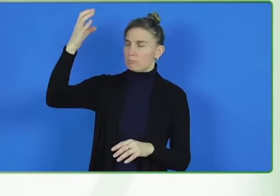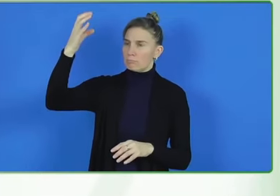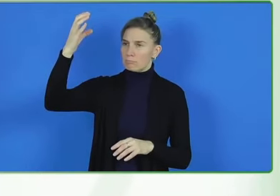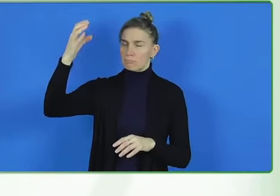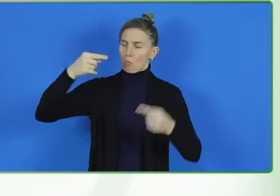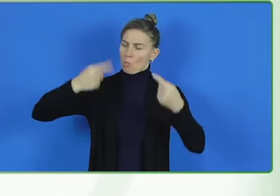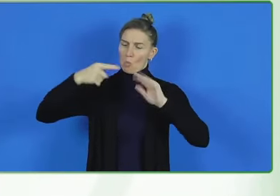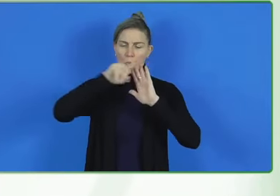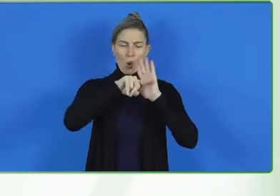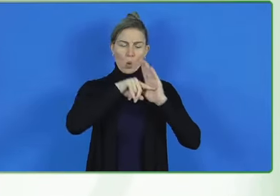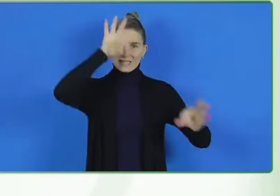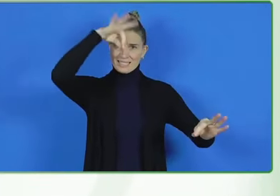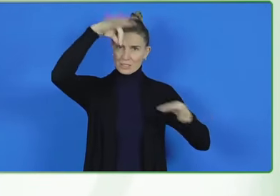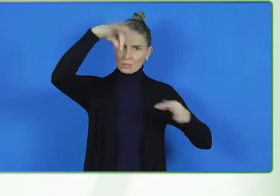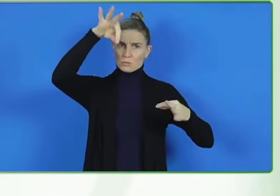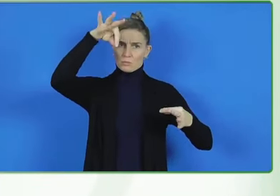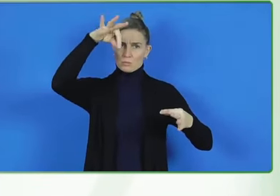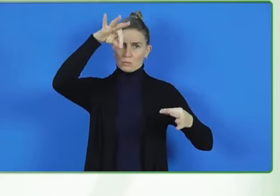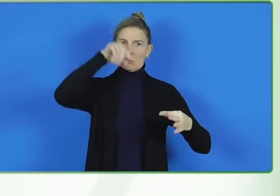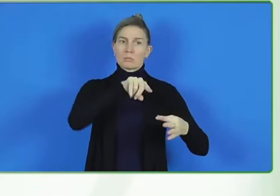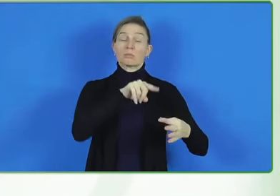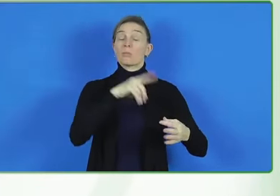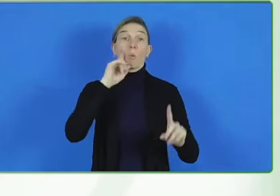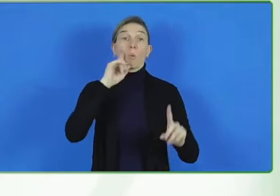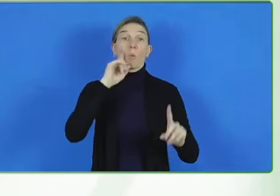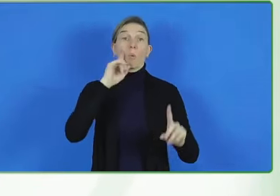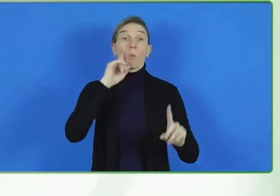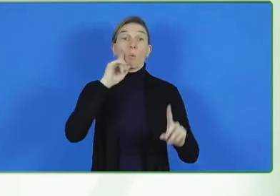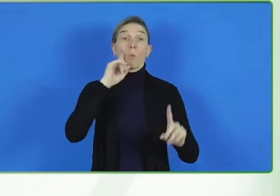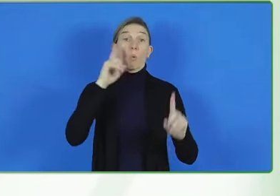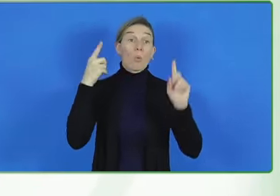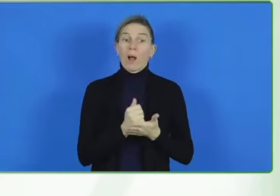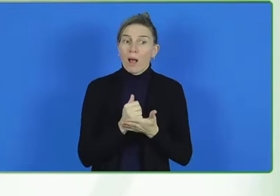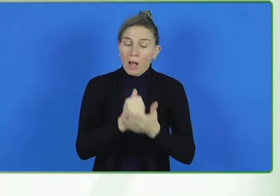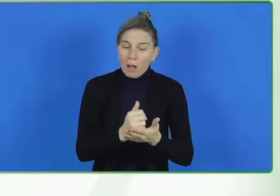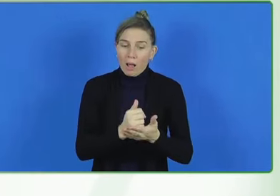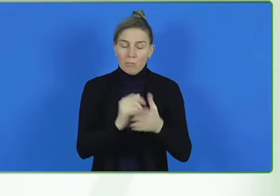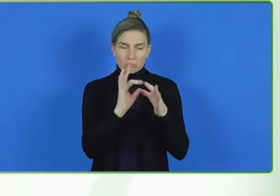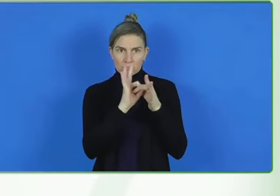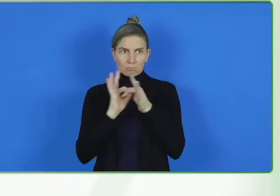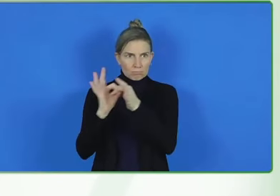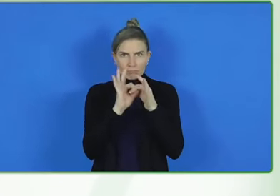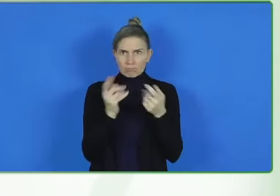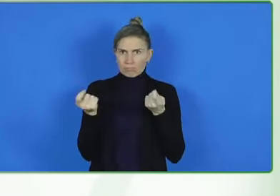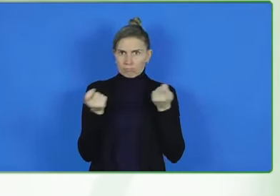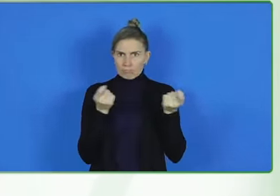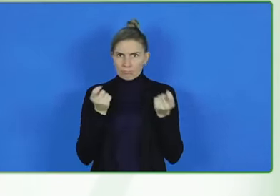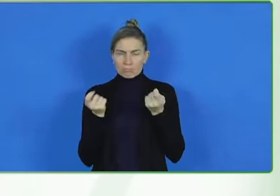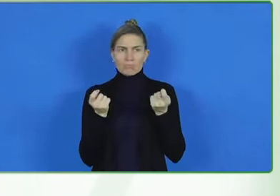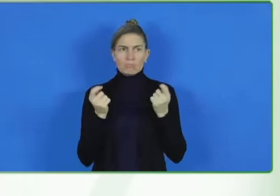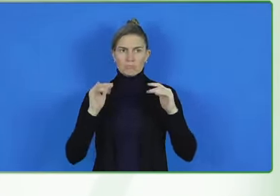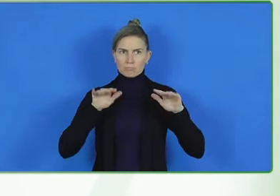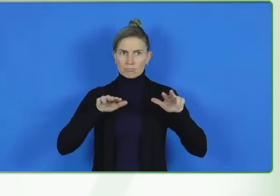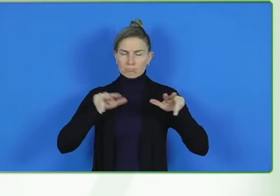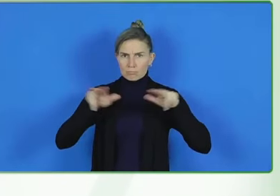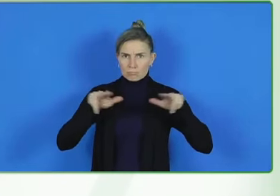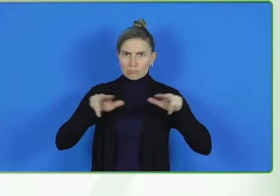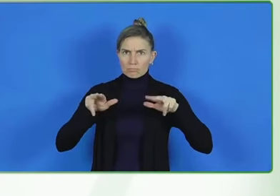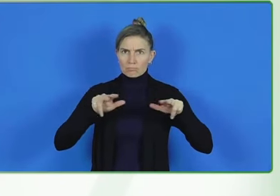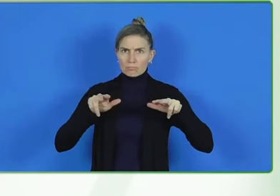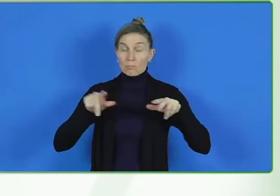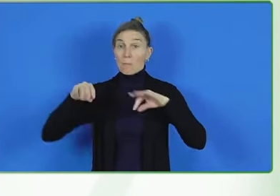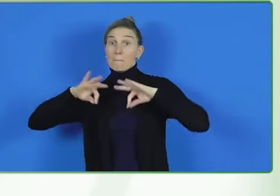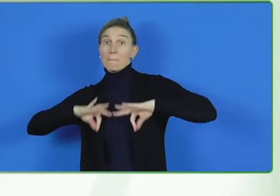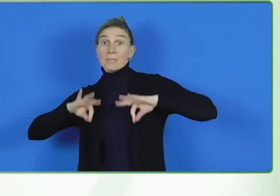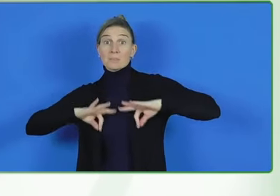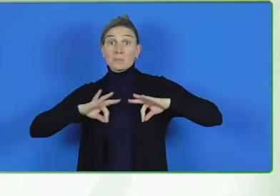to organize and coordinate specific objectives of the ministry and the territorial